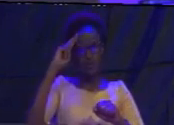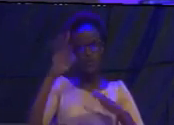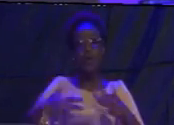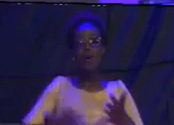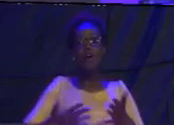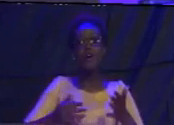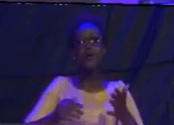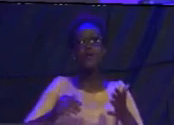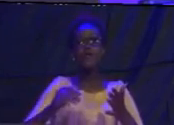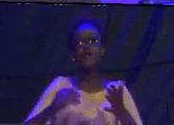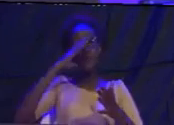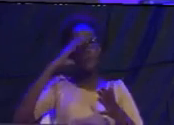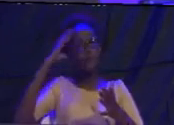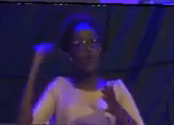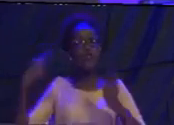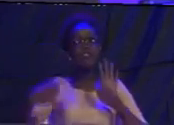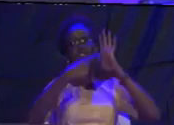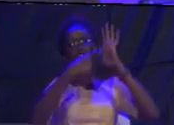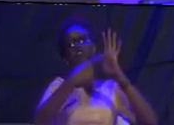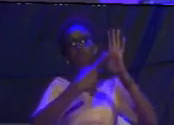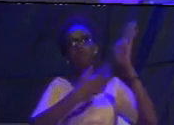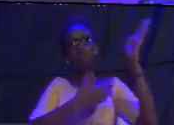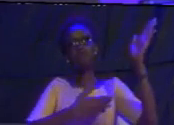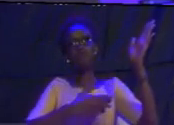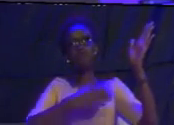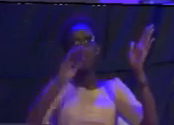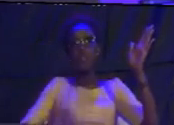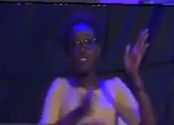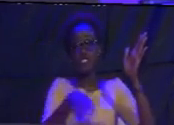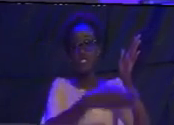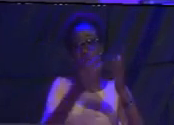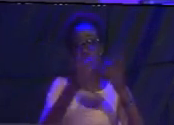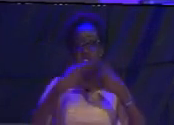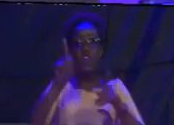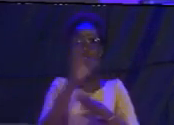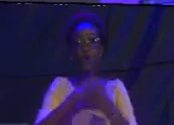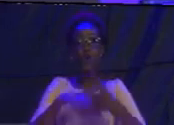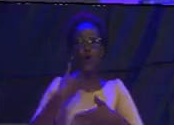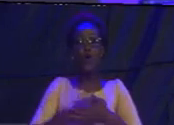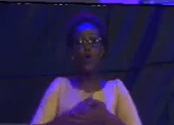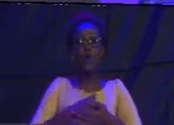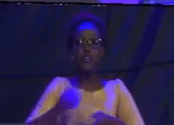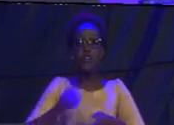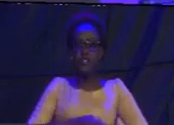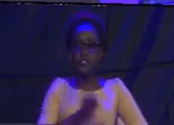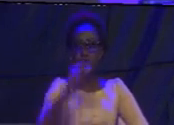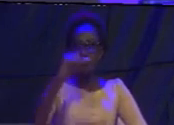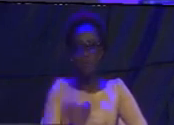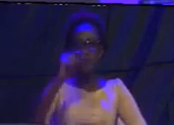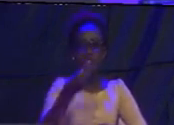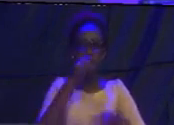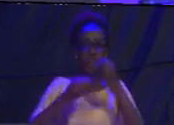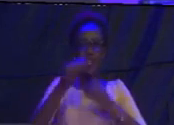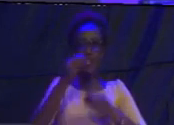knows how the Israelites were attacked by snakes, but when Moses lifted up a bronze snake, everyone who looked at it